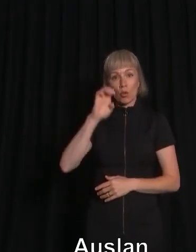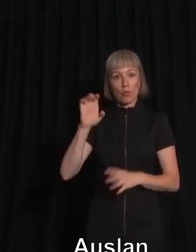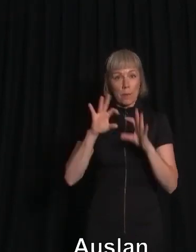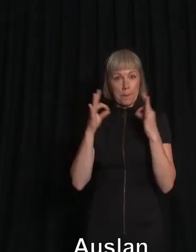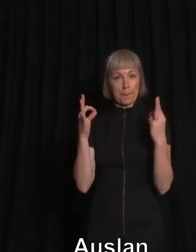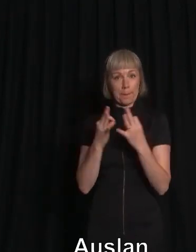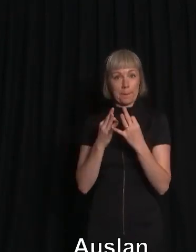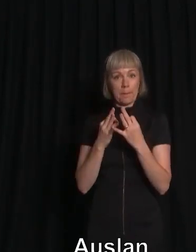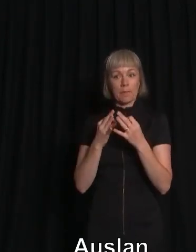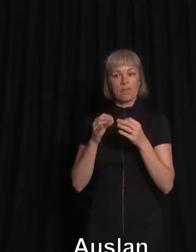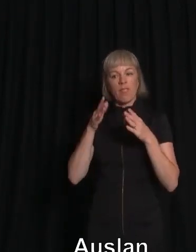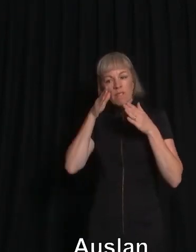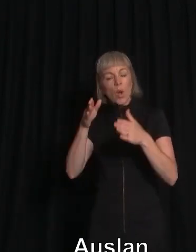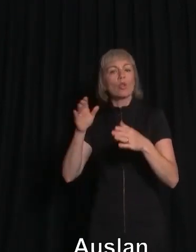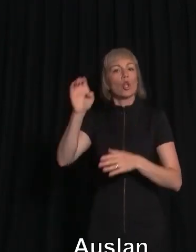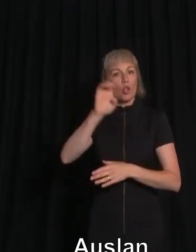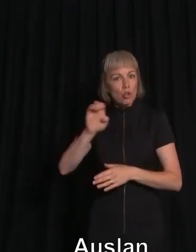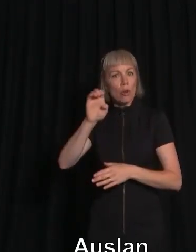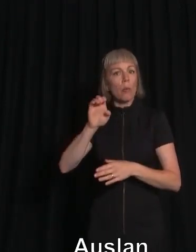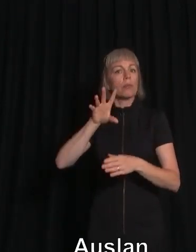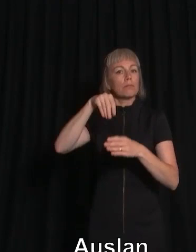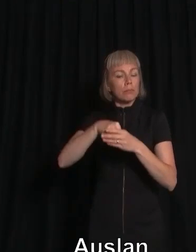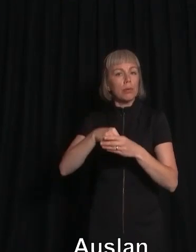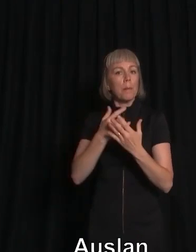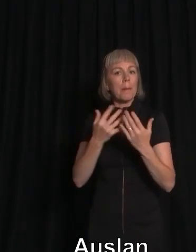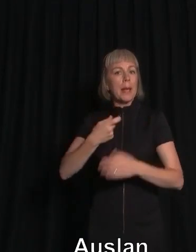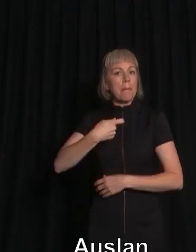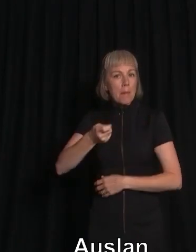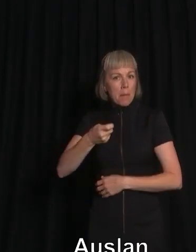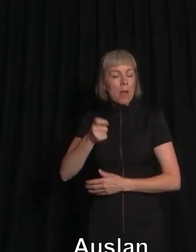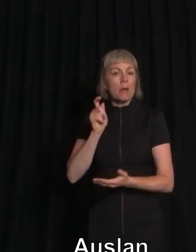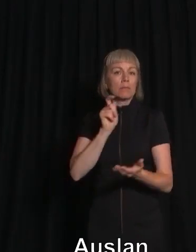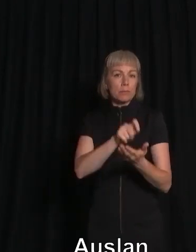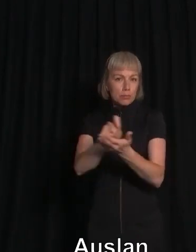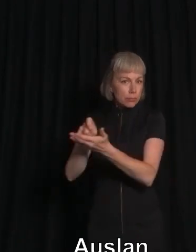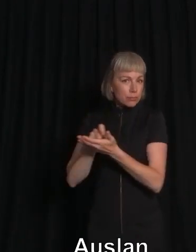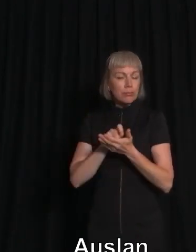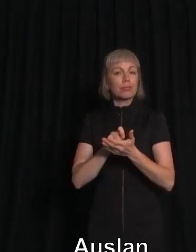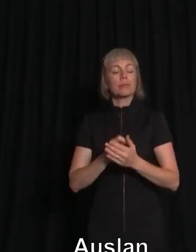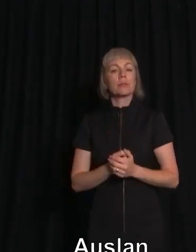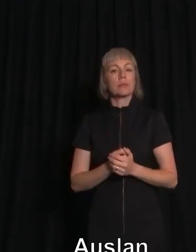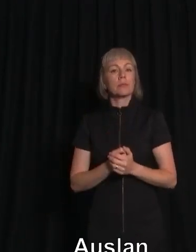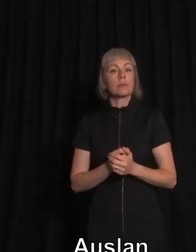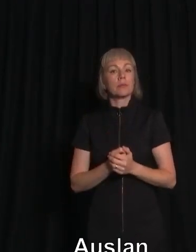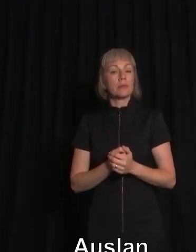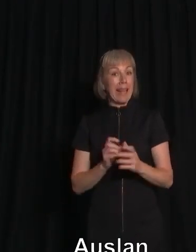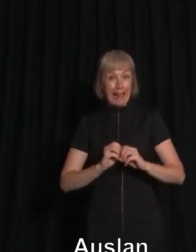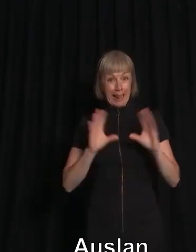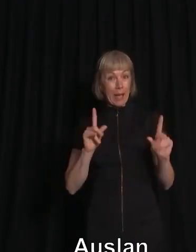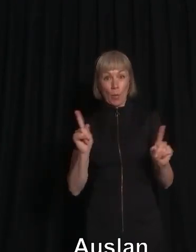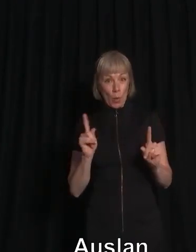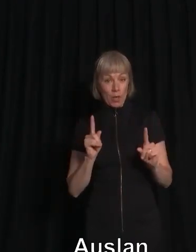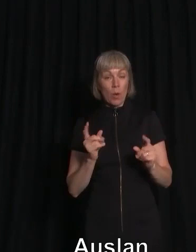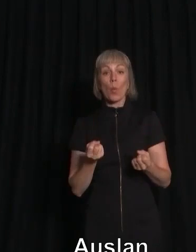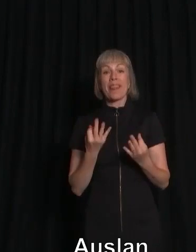it's a regional organization and a membership organization. And I think something that is really apparent is that unless you put out a piece of